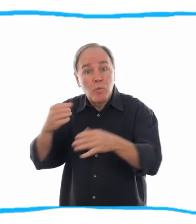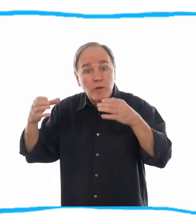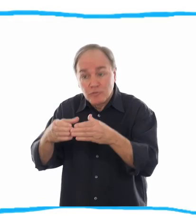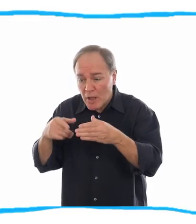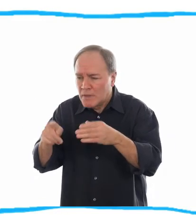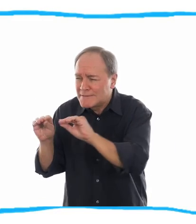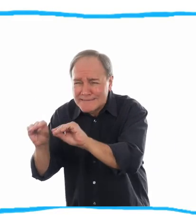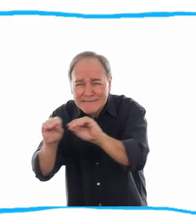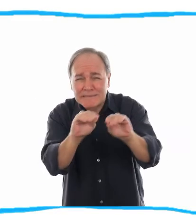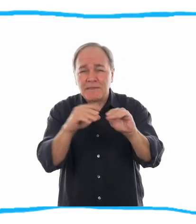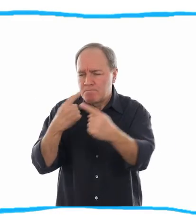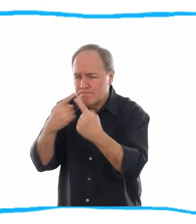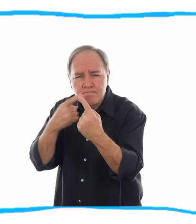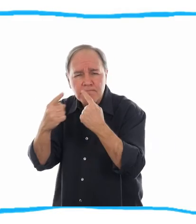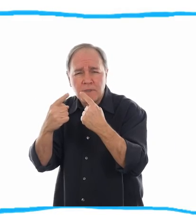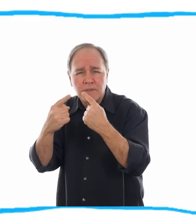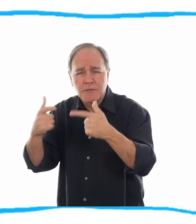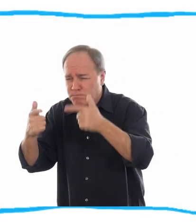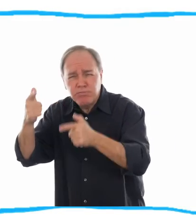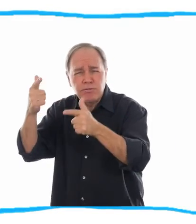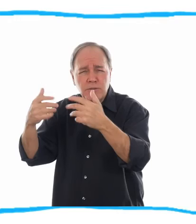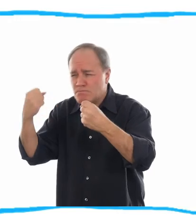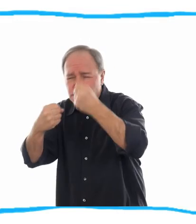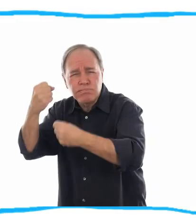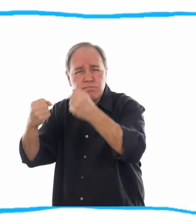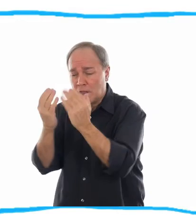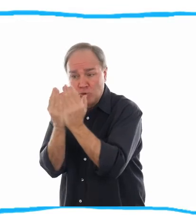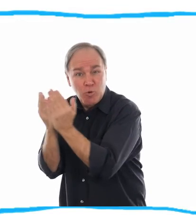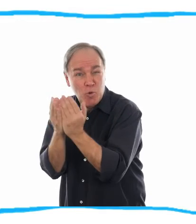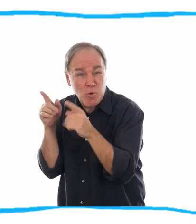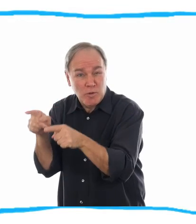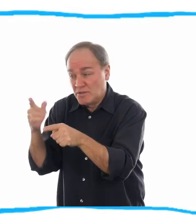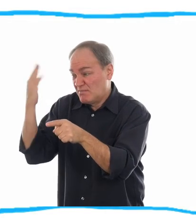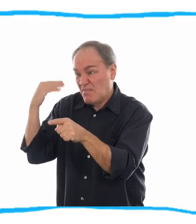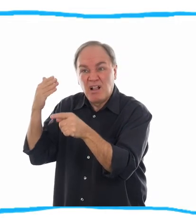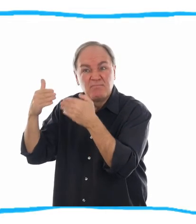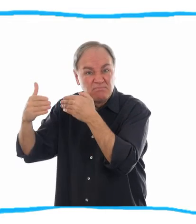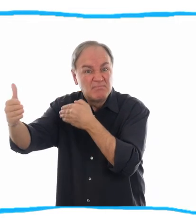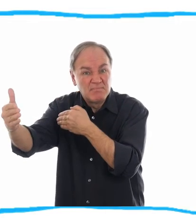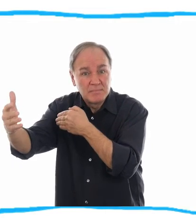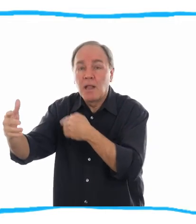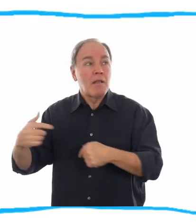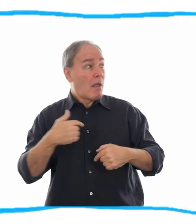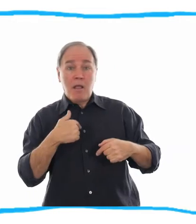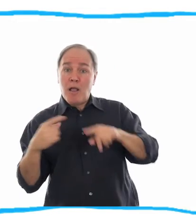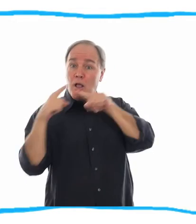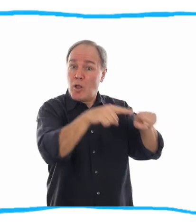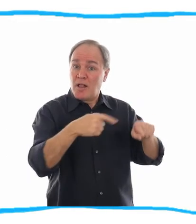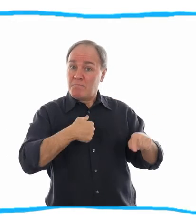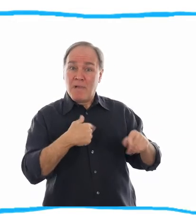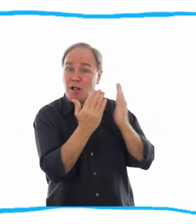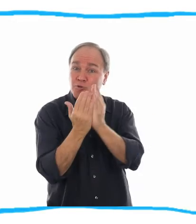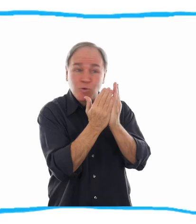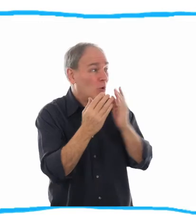difficult examples of violence in schools, both past and present. By the time I go back, I inform my headmaster to